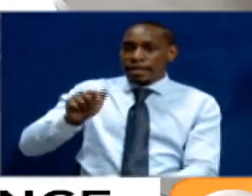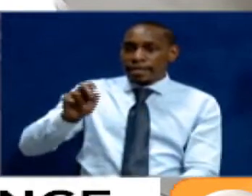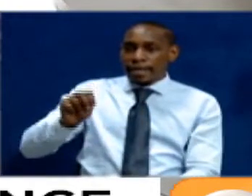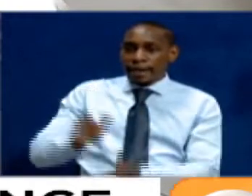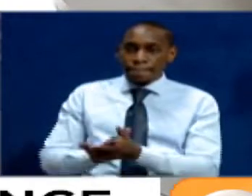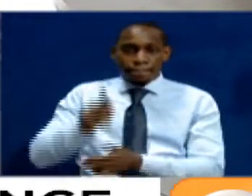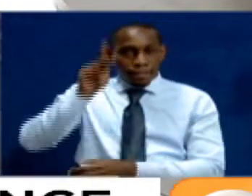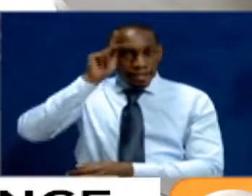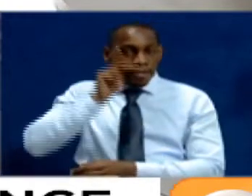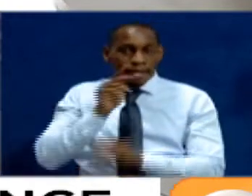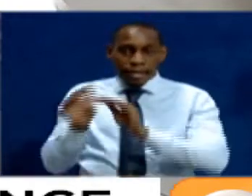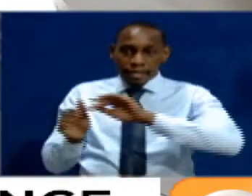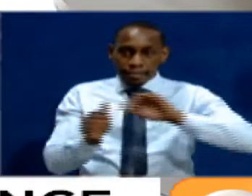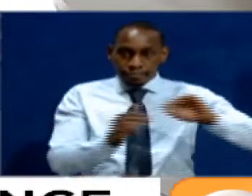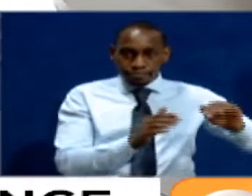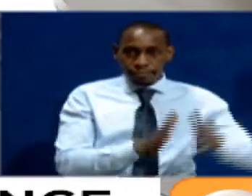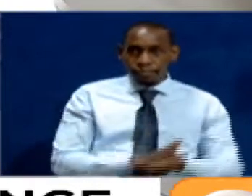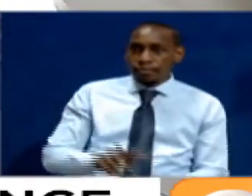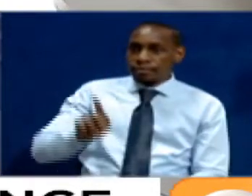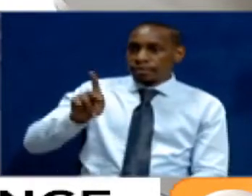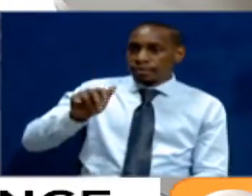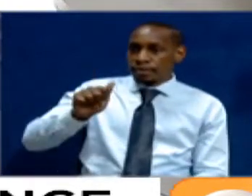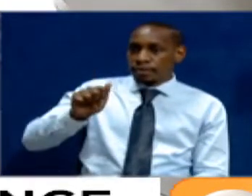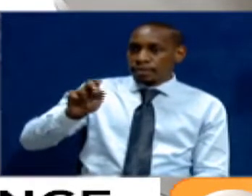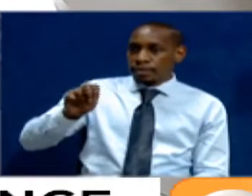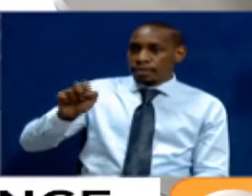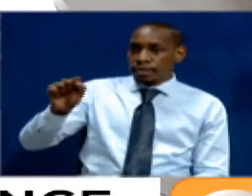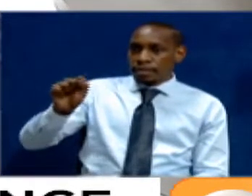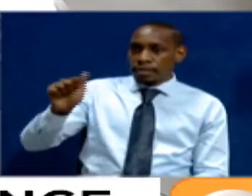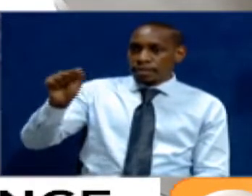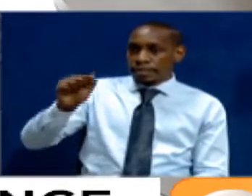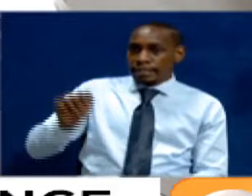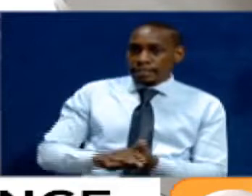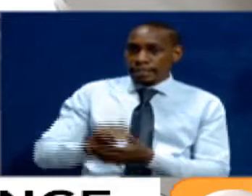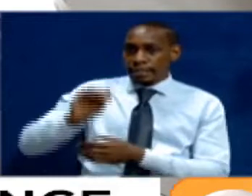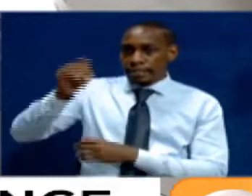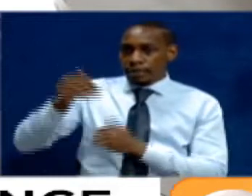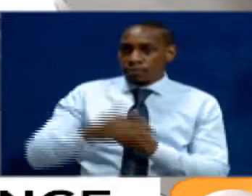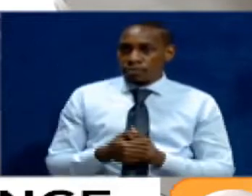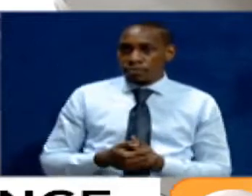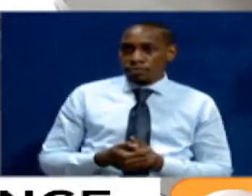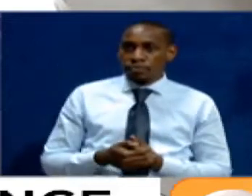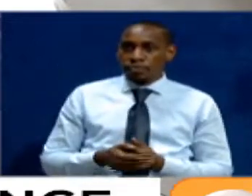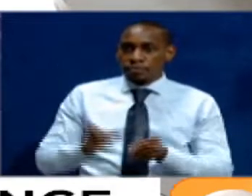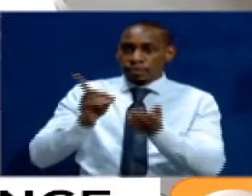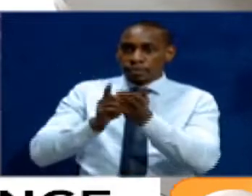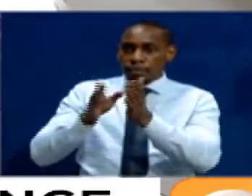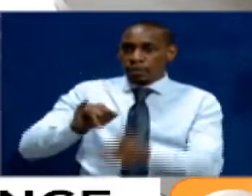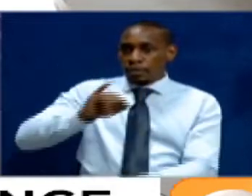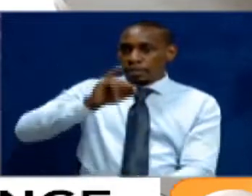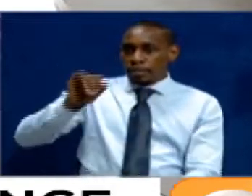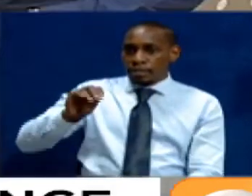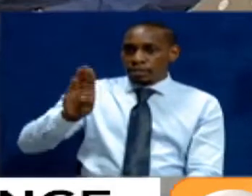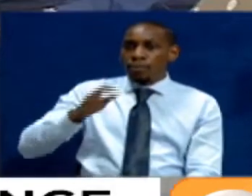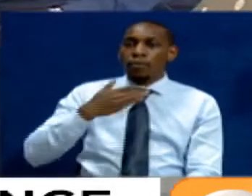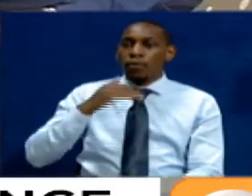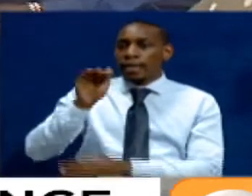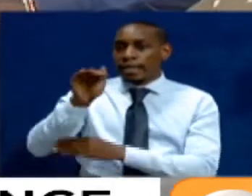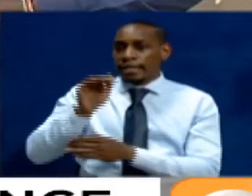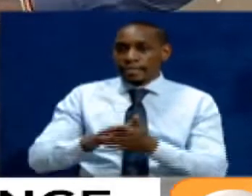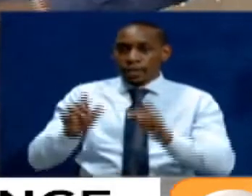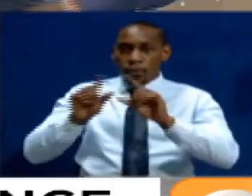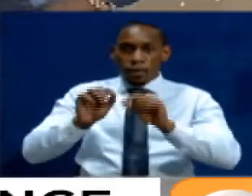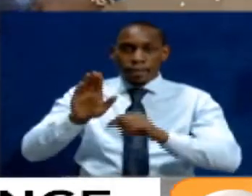from Karen back to Kansas City, and Dr. Job Mogire at the University of Kansas. Dr. Job, let me ask you this.